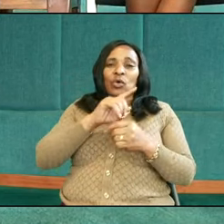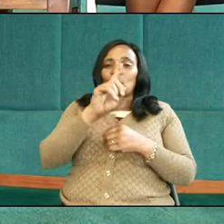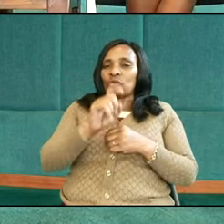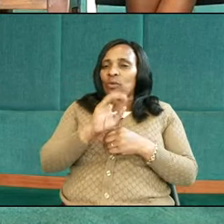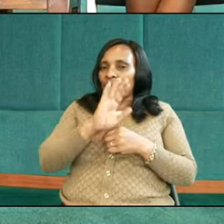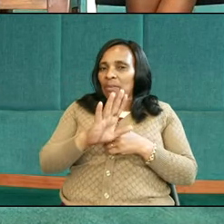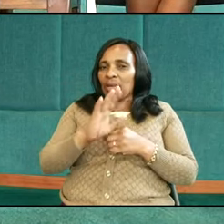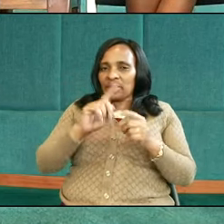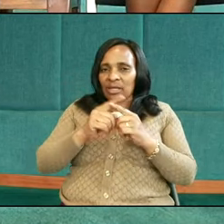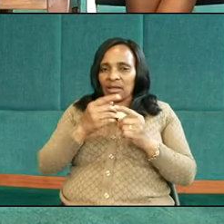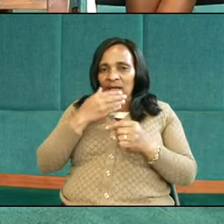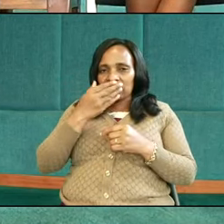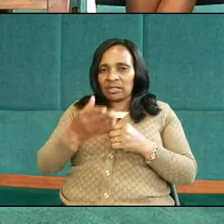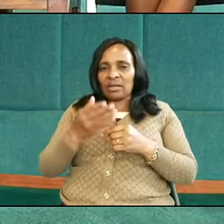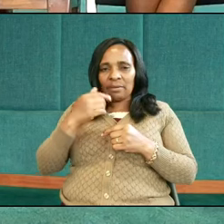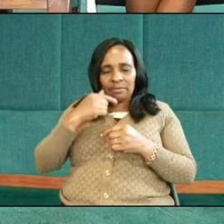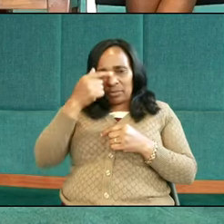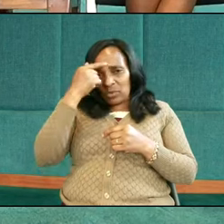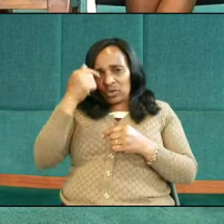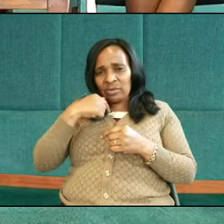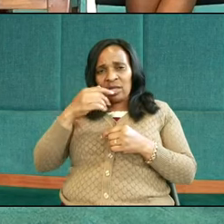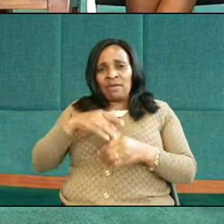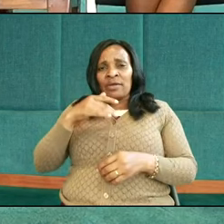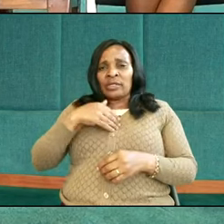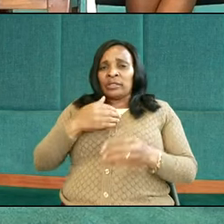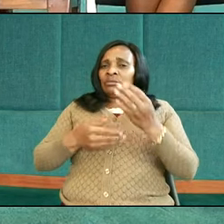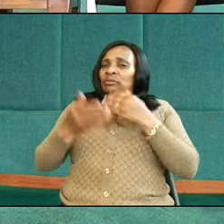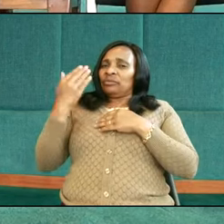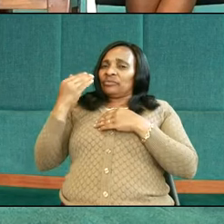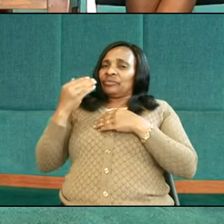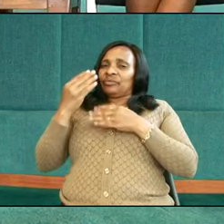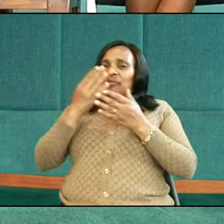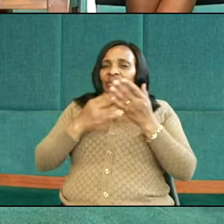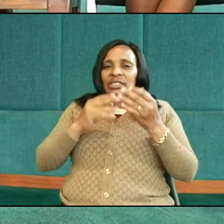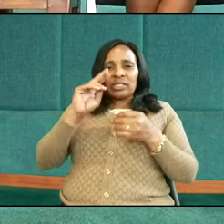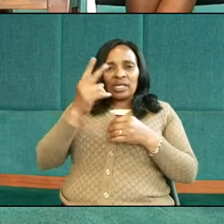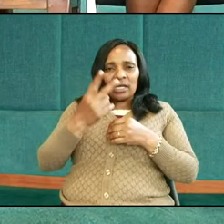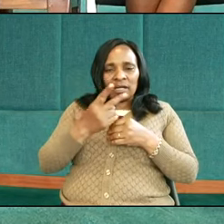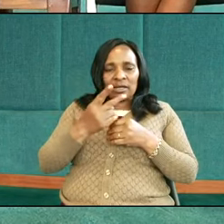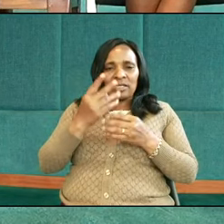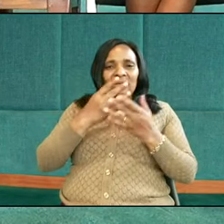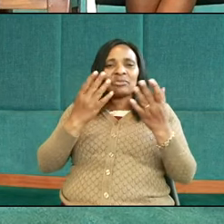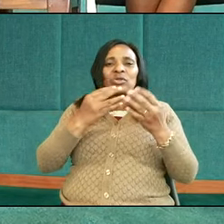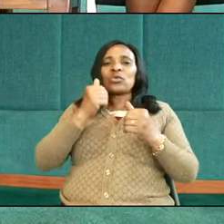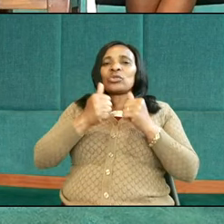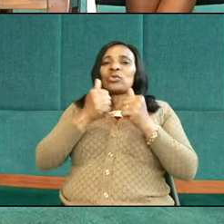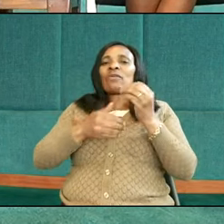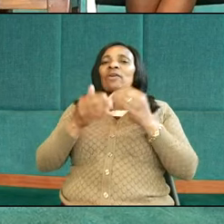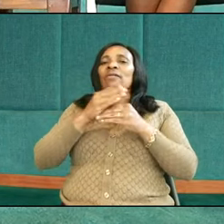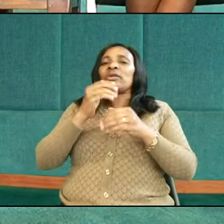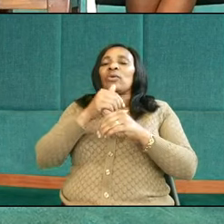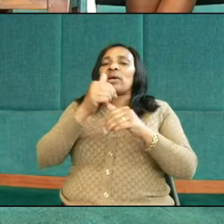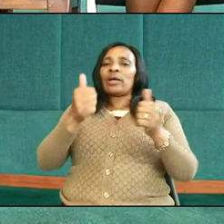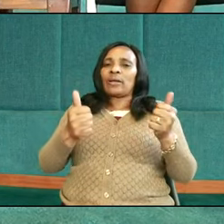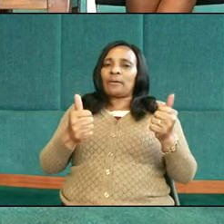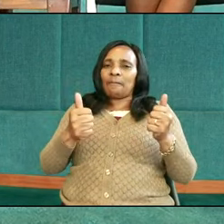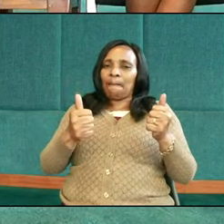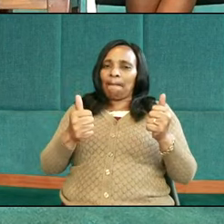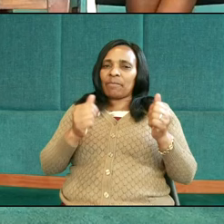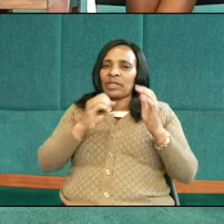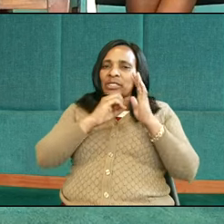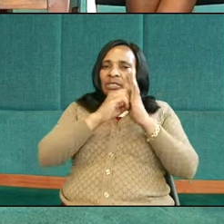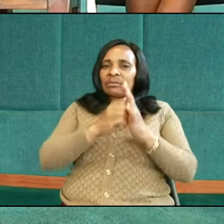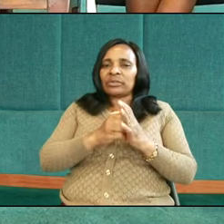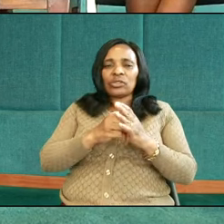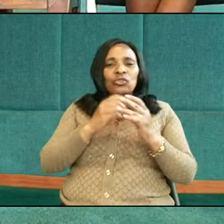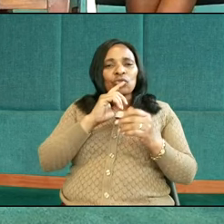and I'll answer that because I feel the previous part, the second part, something we have covered really well. Yes, true. Through a lot of examples.